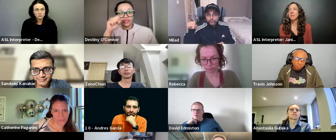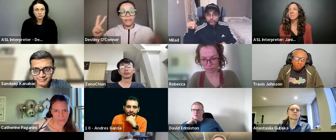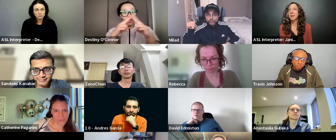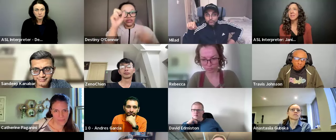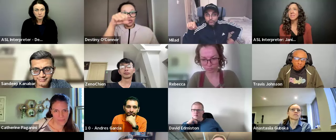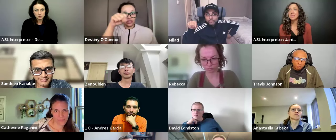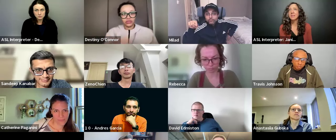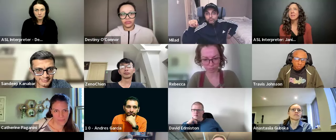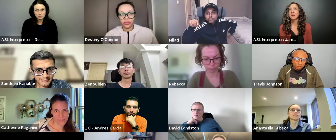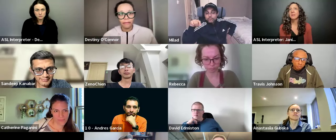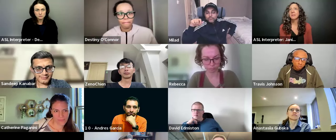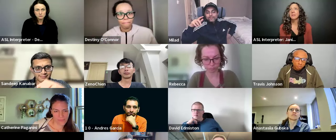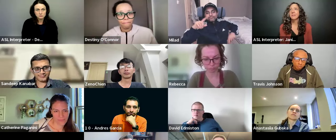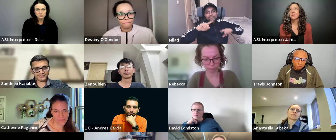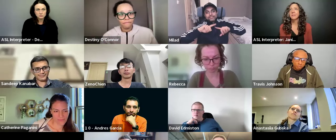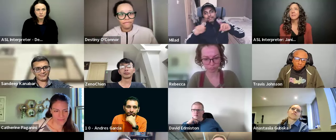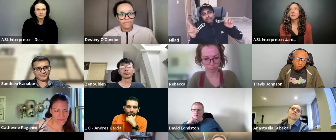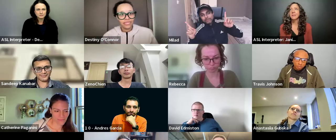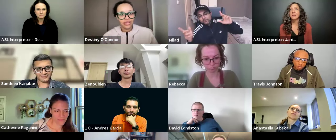This is Milad. You mean in Paris?